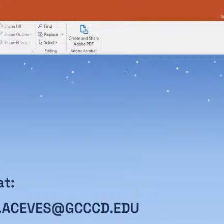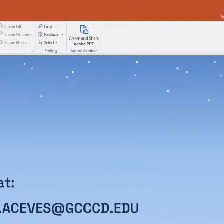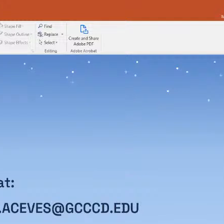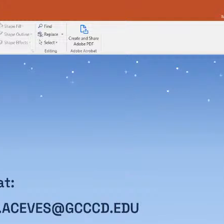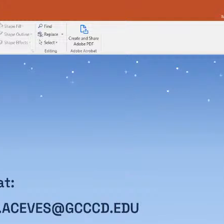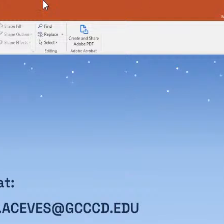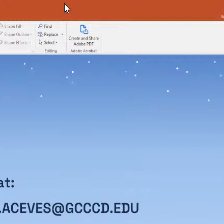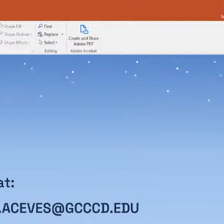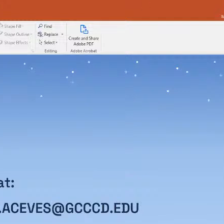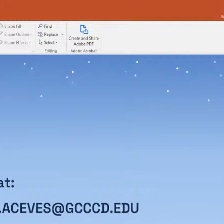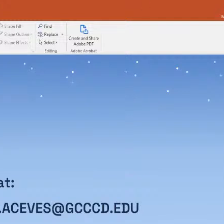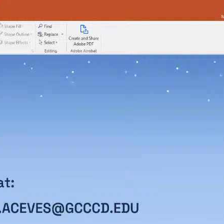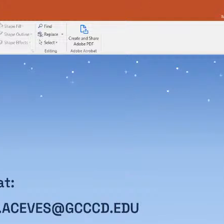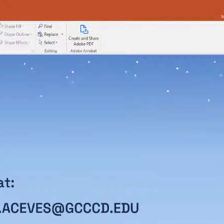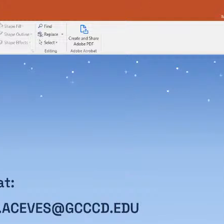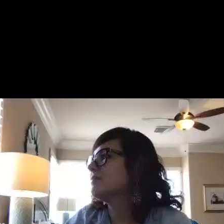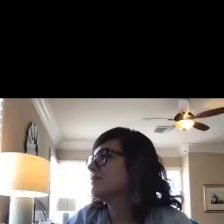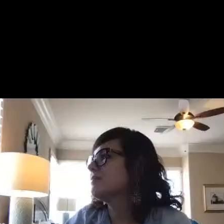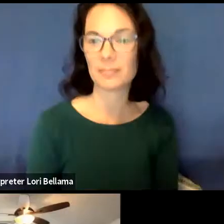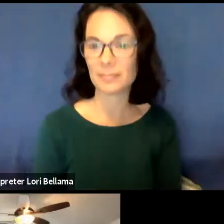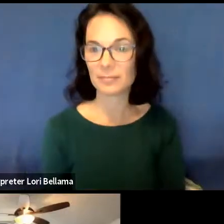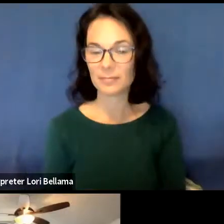questions?